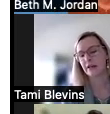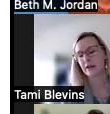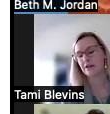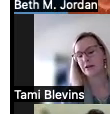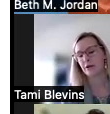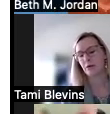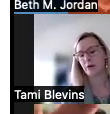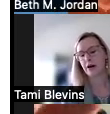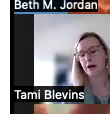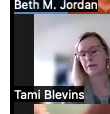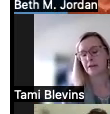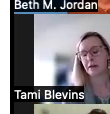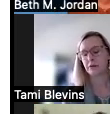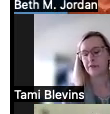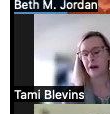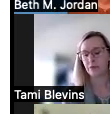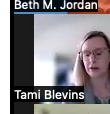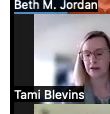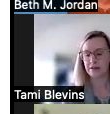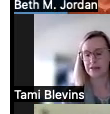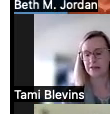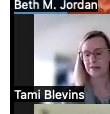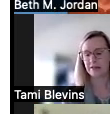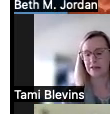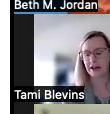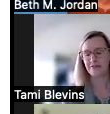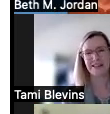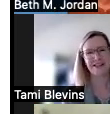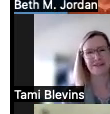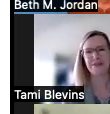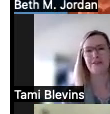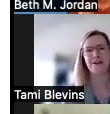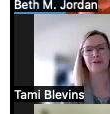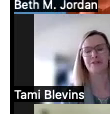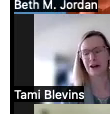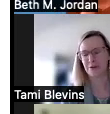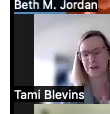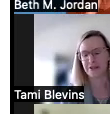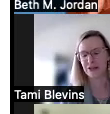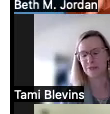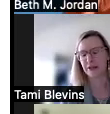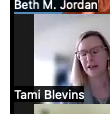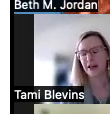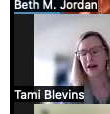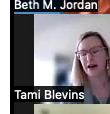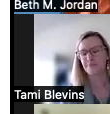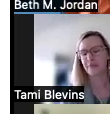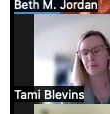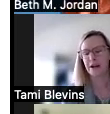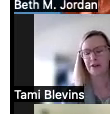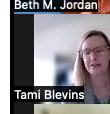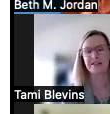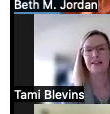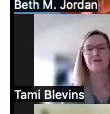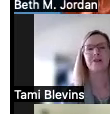services. So I believe that was, I forget the specific number for that one, please excuse me.